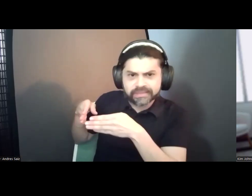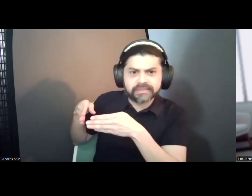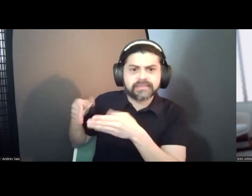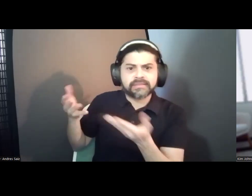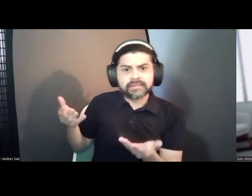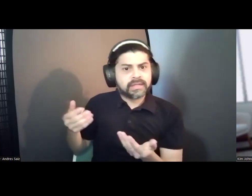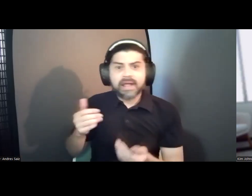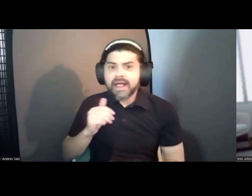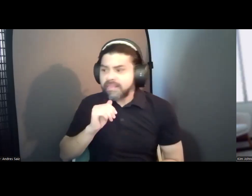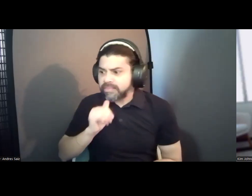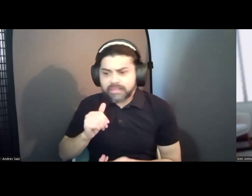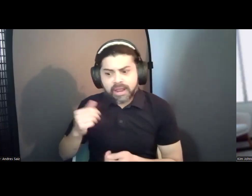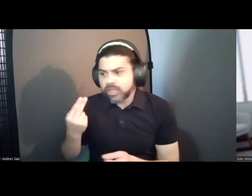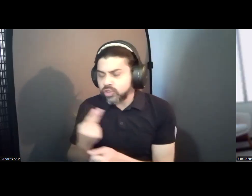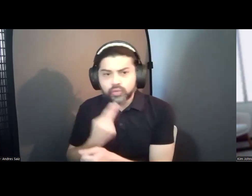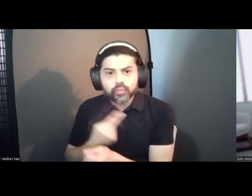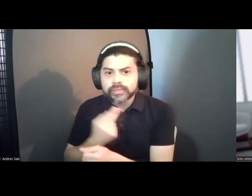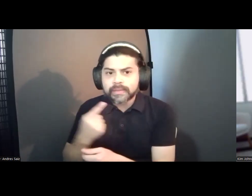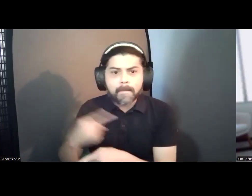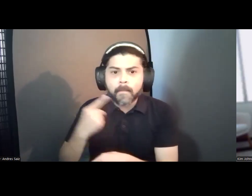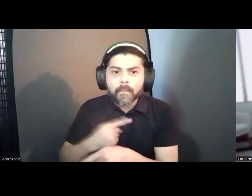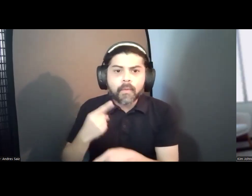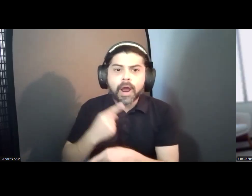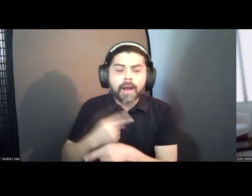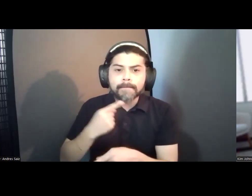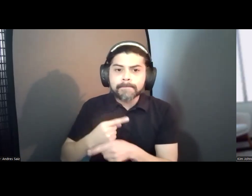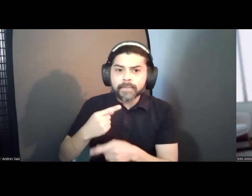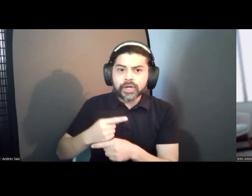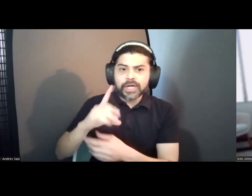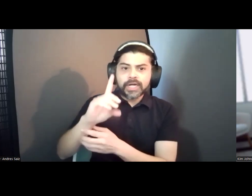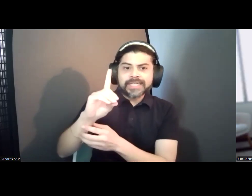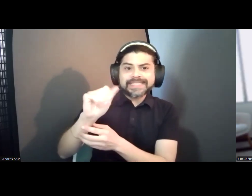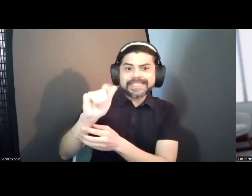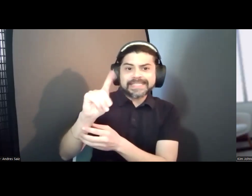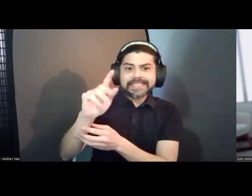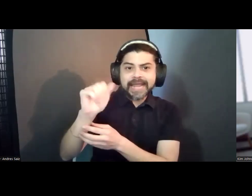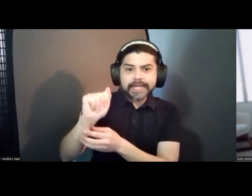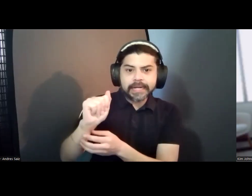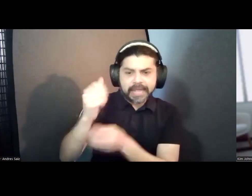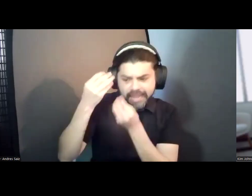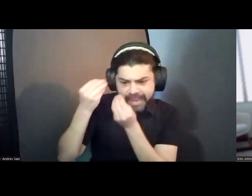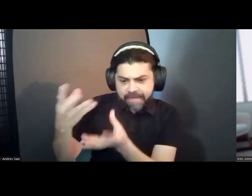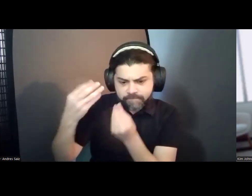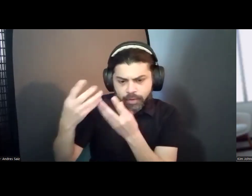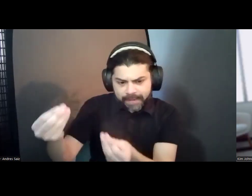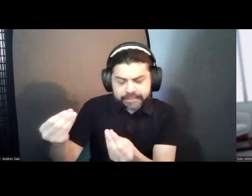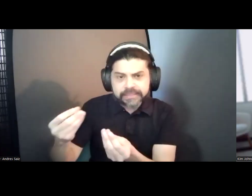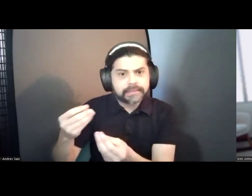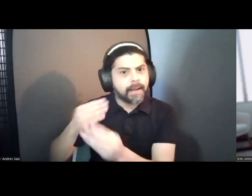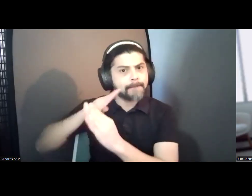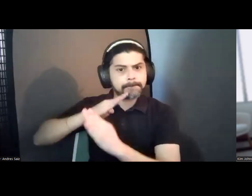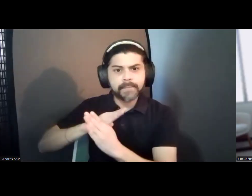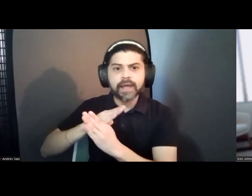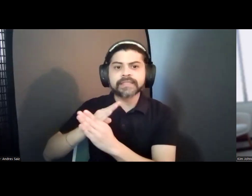the improper use of data, whether it's related to real significant changes with civil rights, equity,